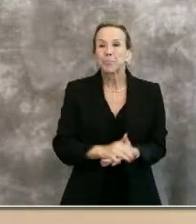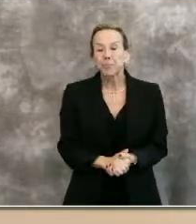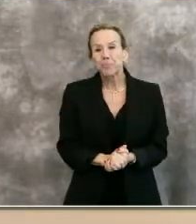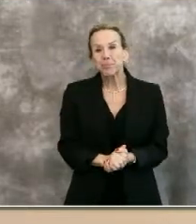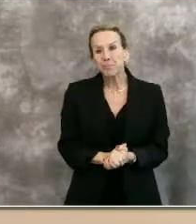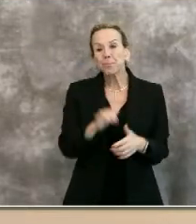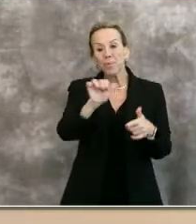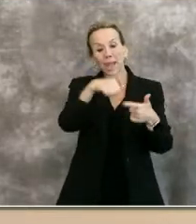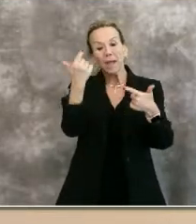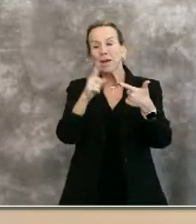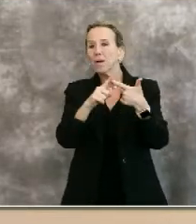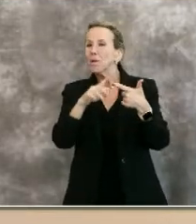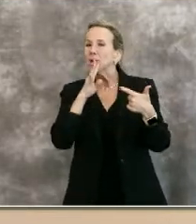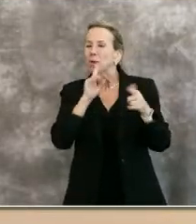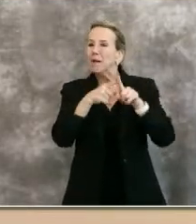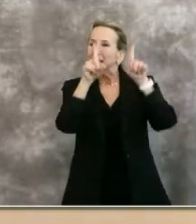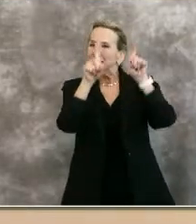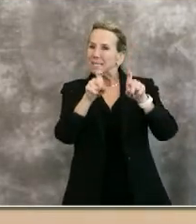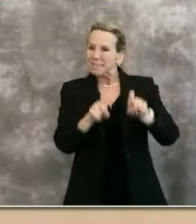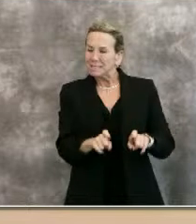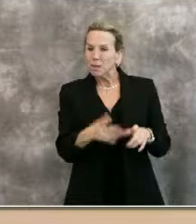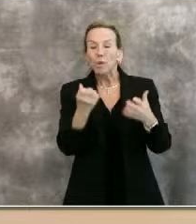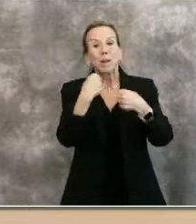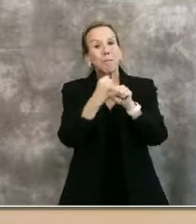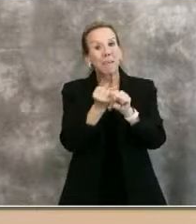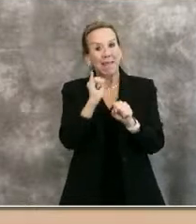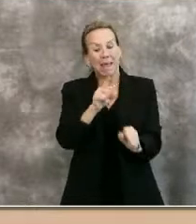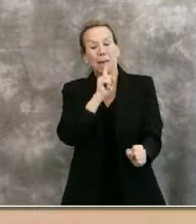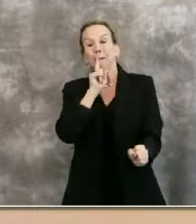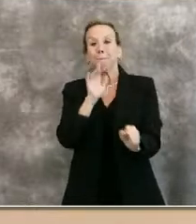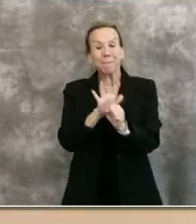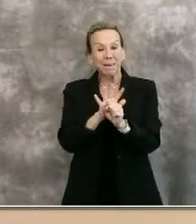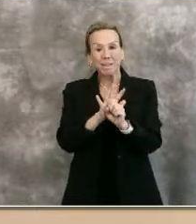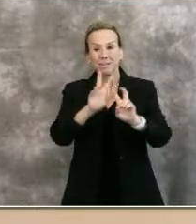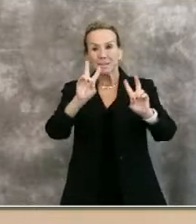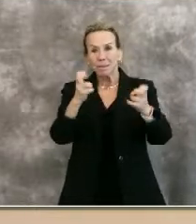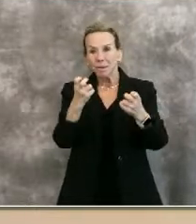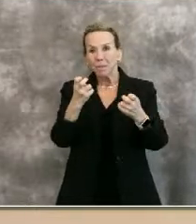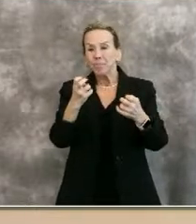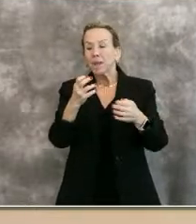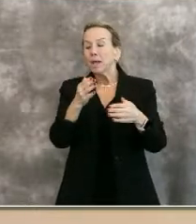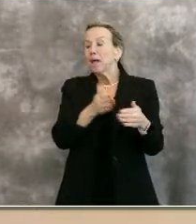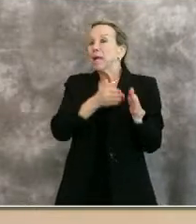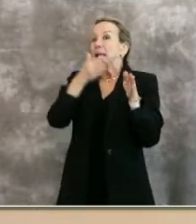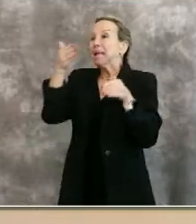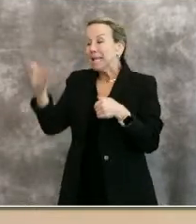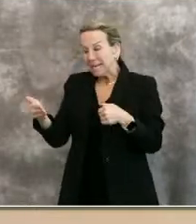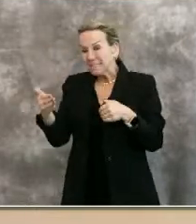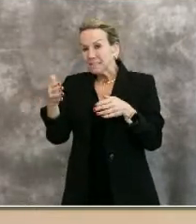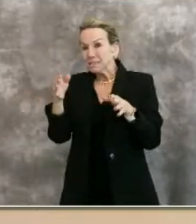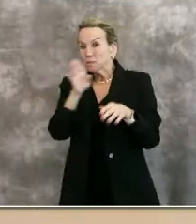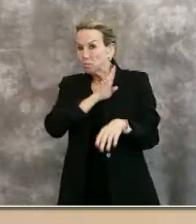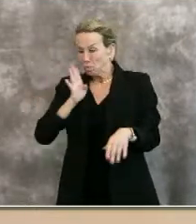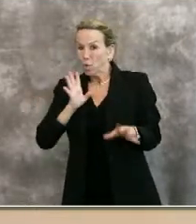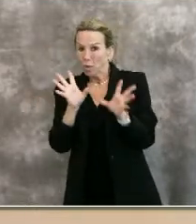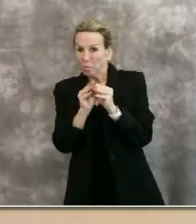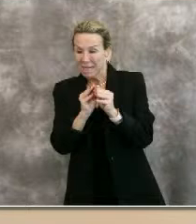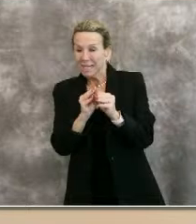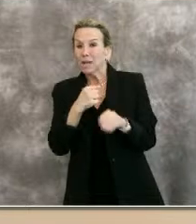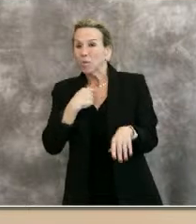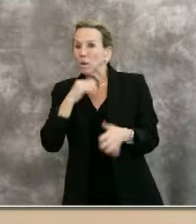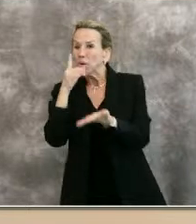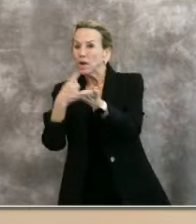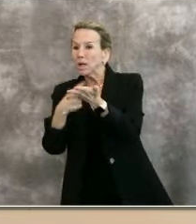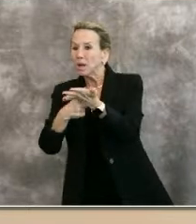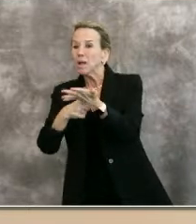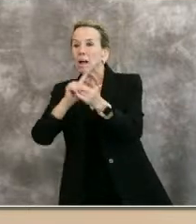testing was to make an initial commitment, or the first step, we'll come back at our next board meeting and ratify it, around dedicating money for